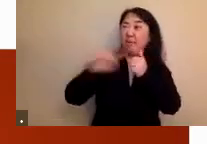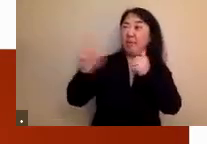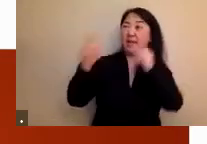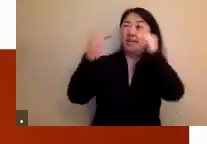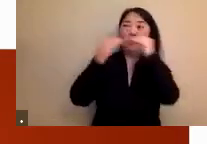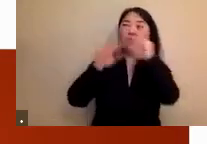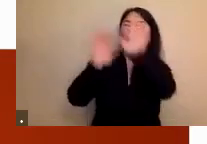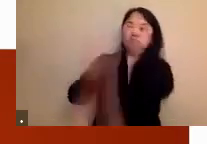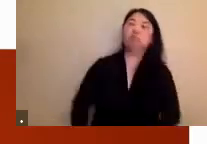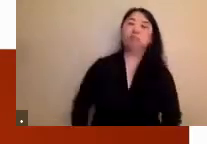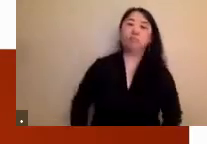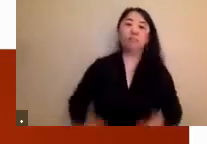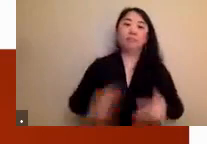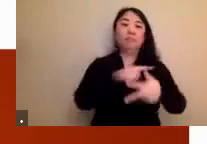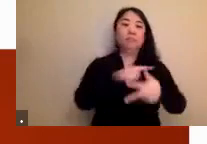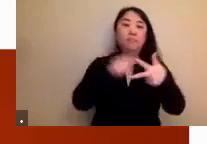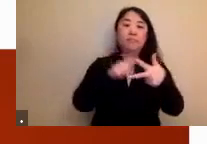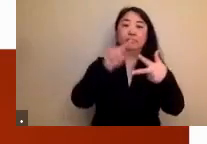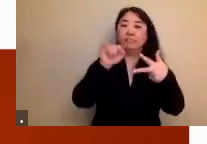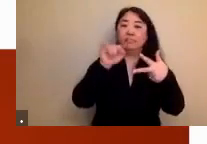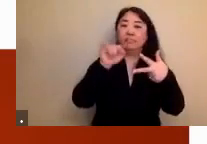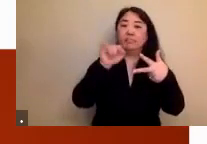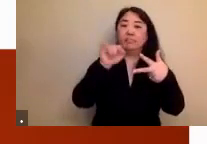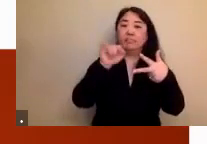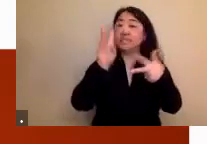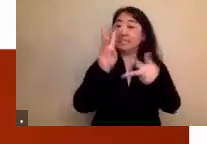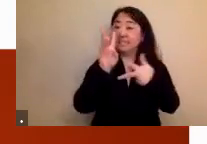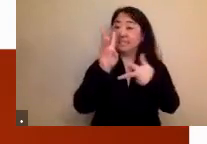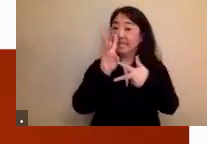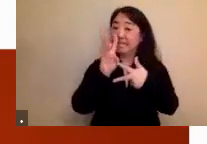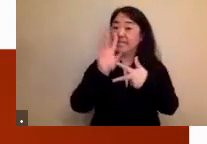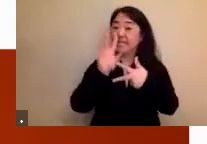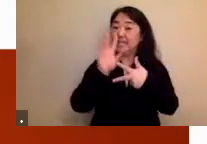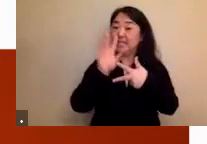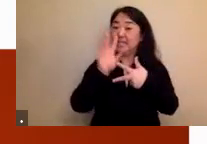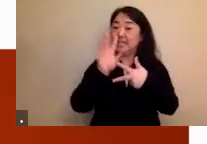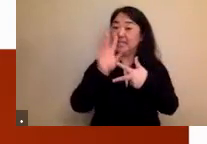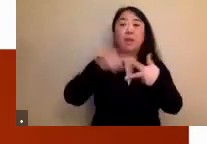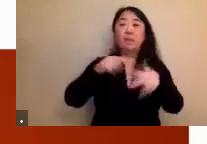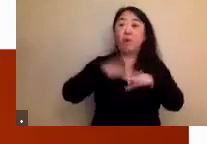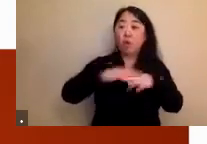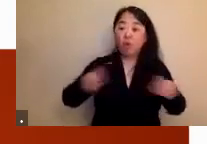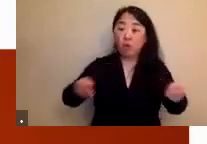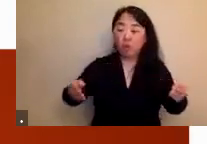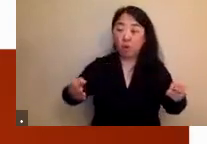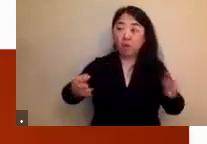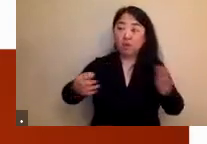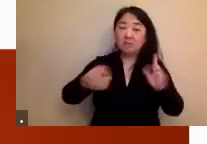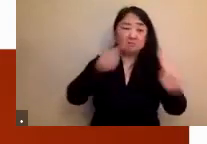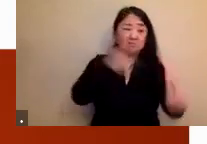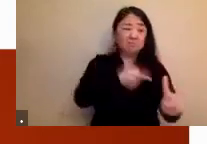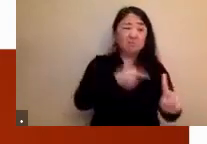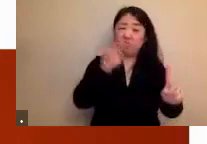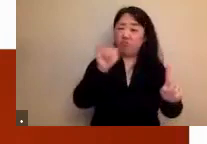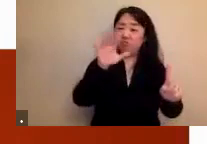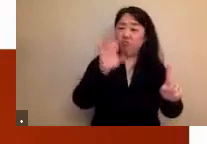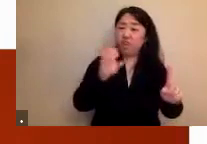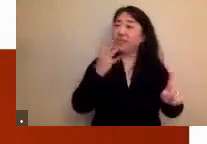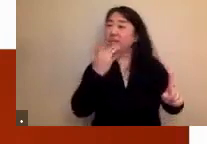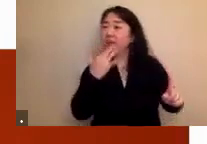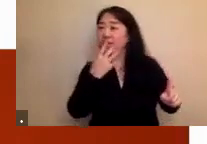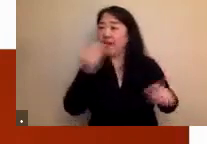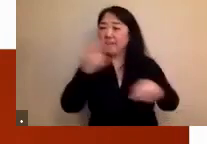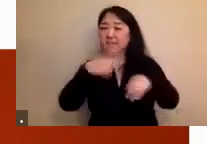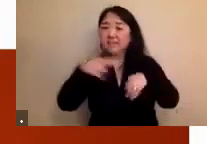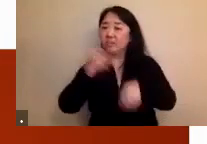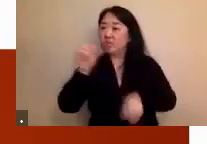VI is the program that states that on the grounds of race, color, and national origin, that you cannot